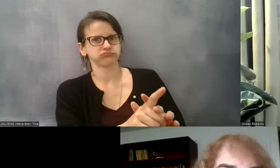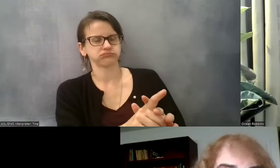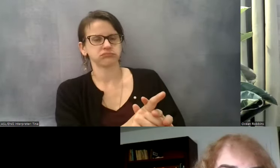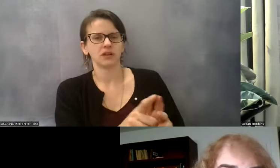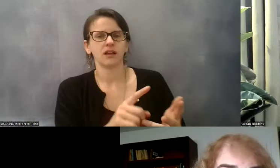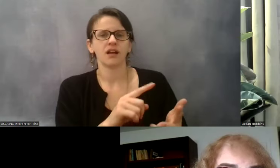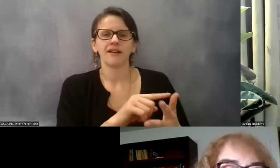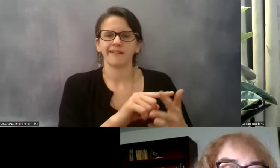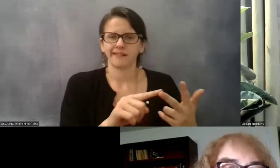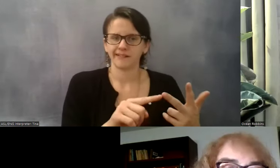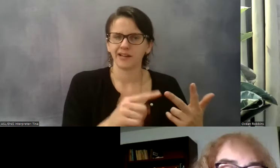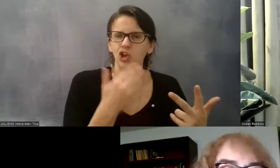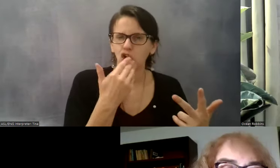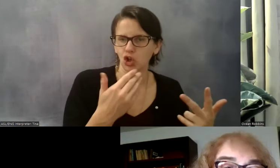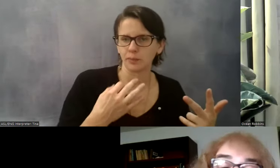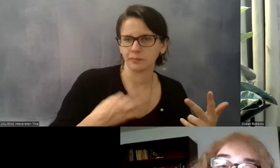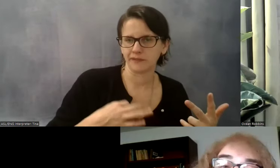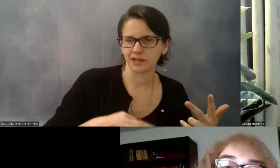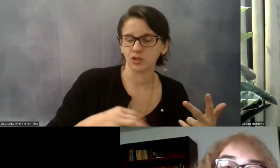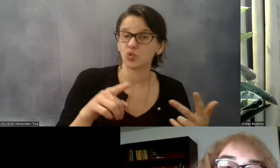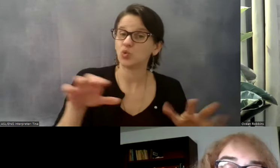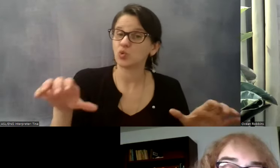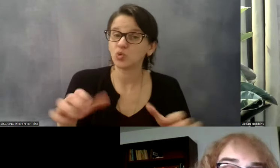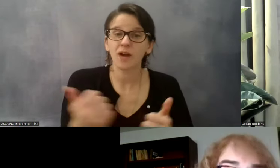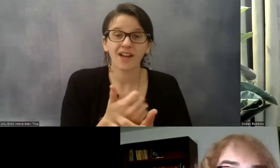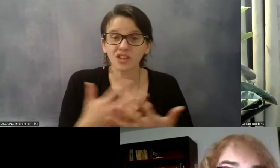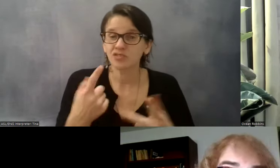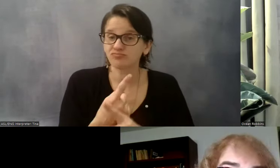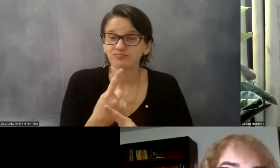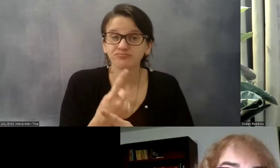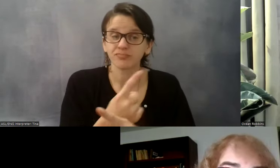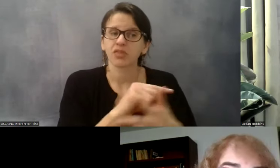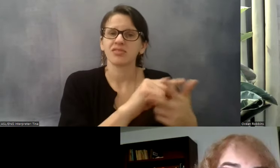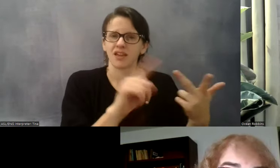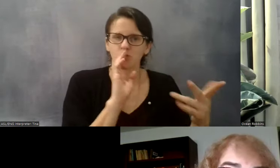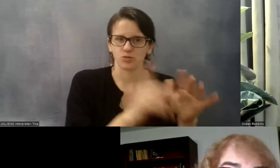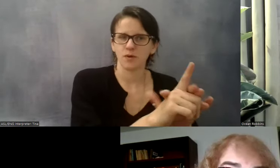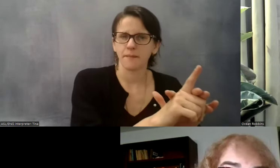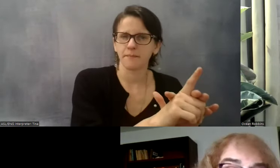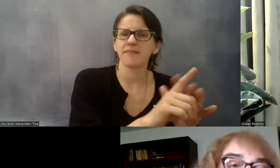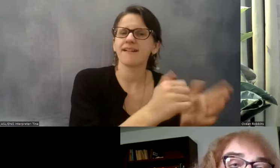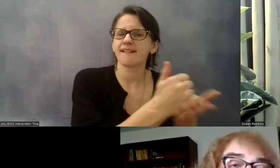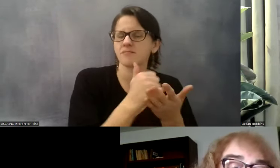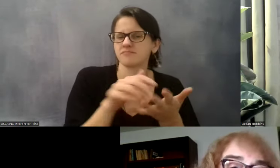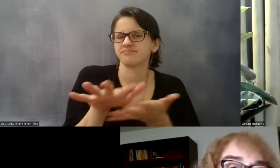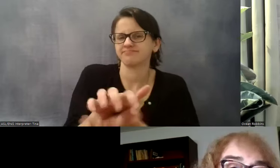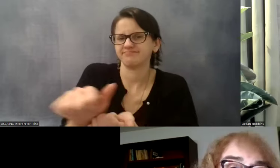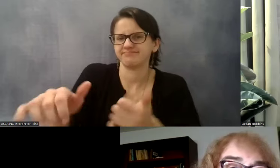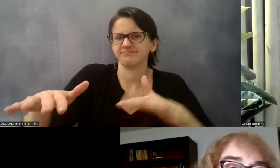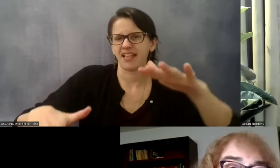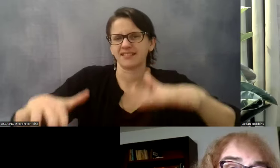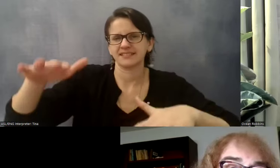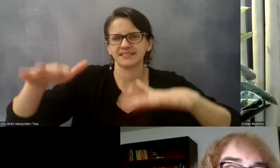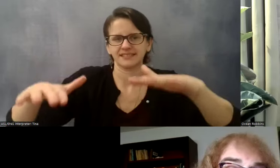else that we're talking about in your garden, when you're doing things like promoting biodiversity,